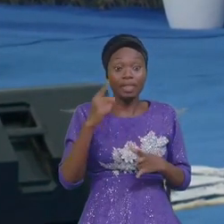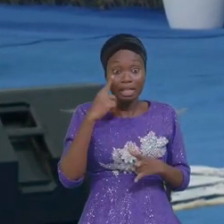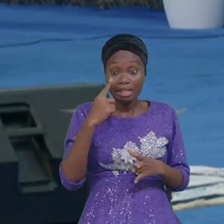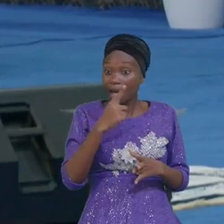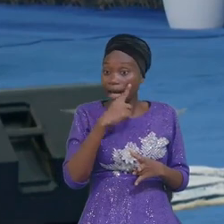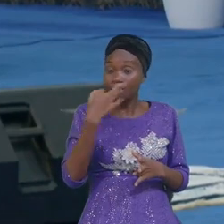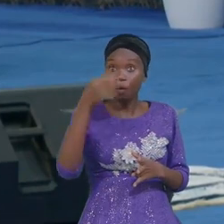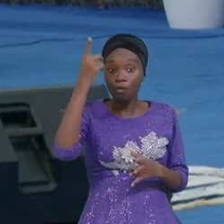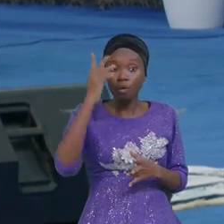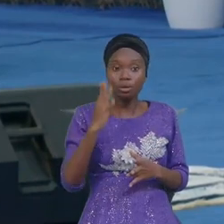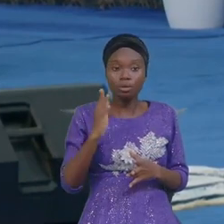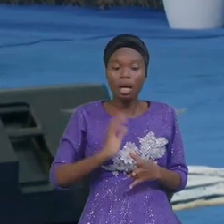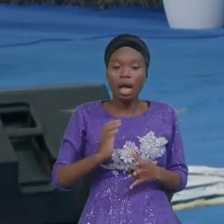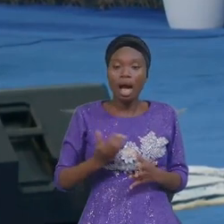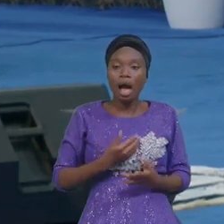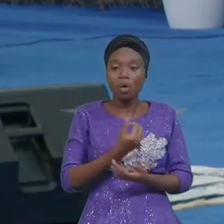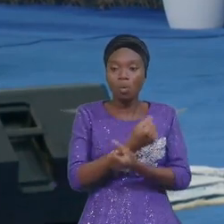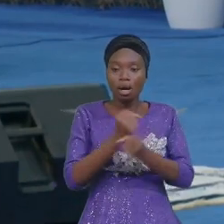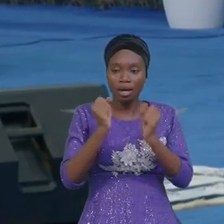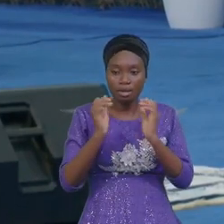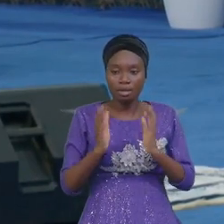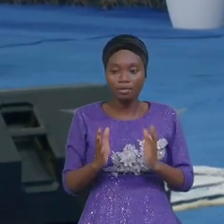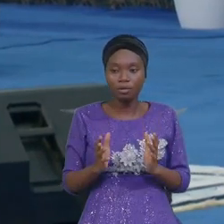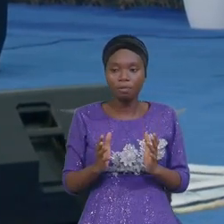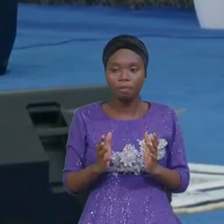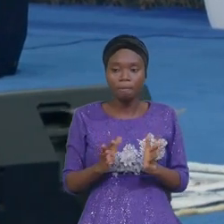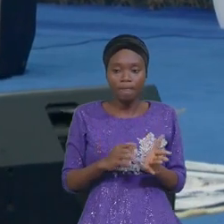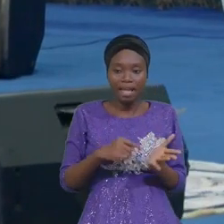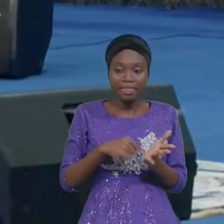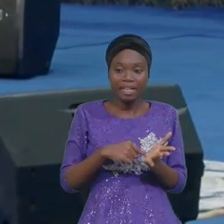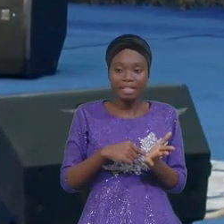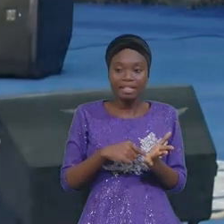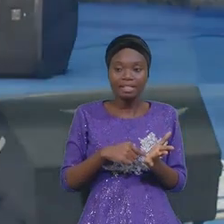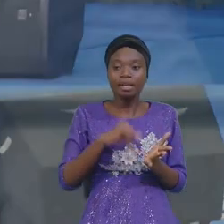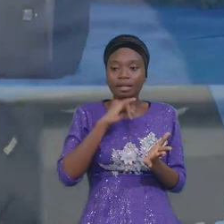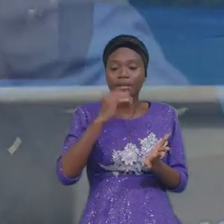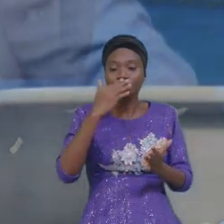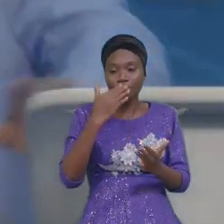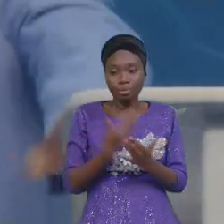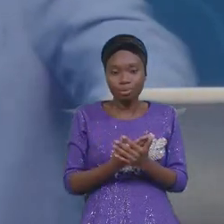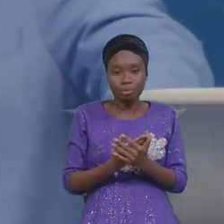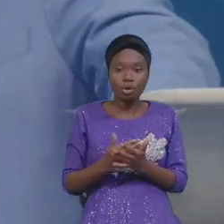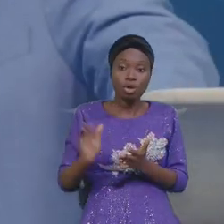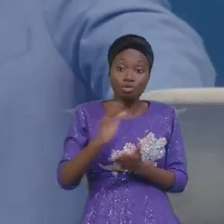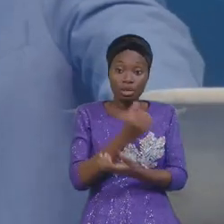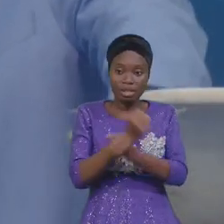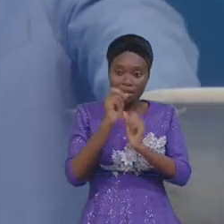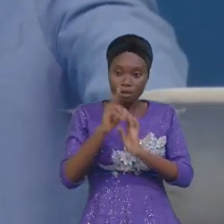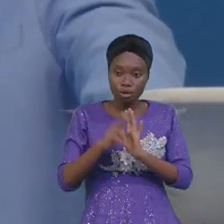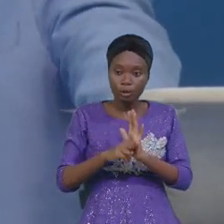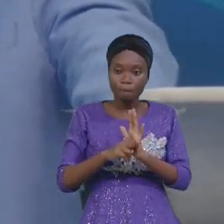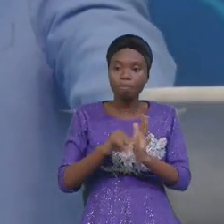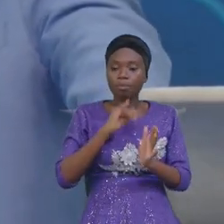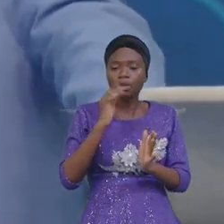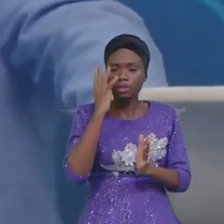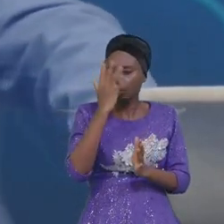of God, our Savior. This is good, your salvation. This is beautiful,